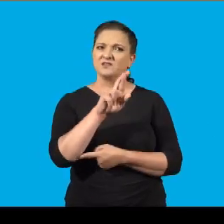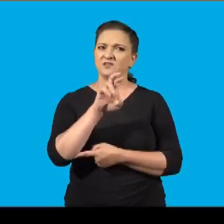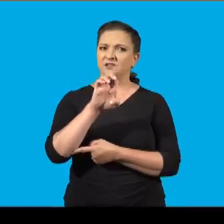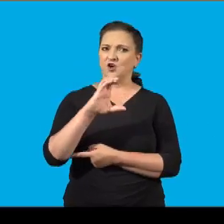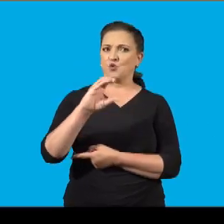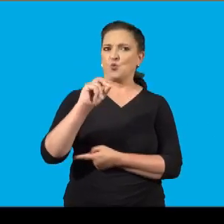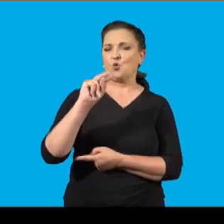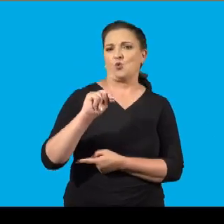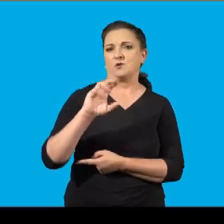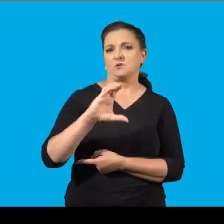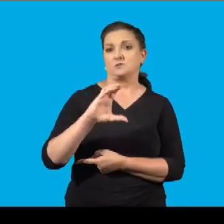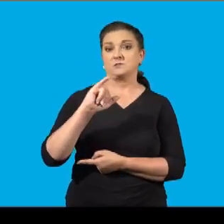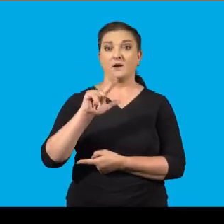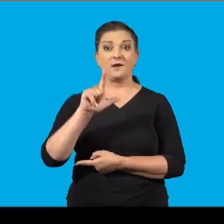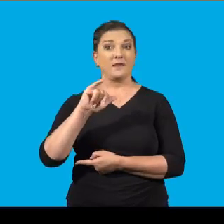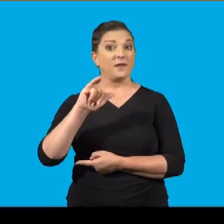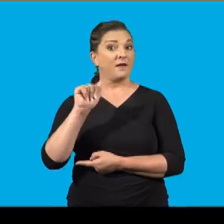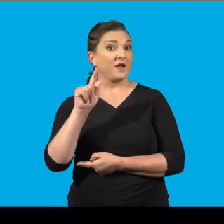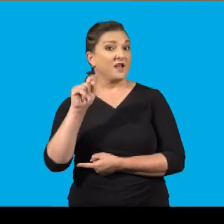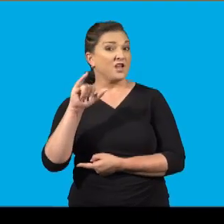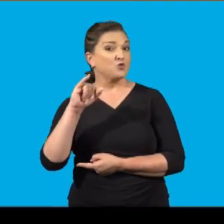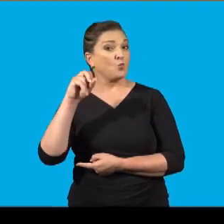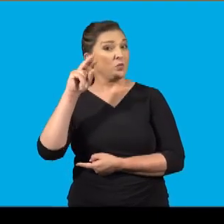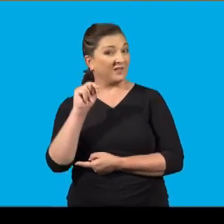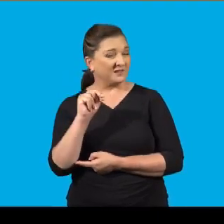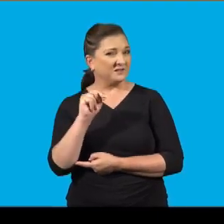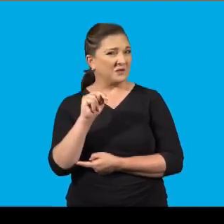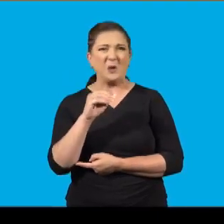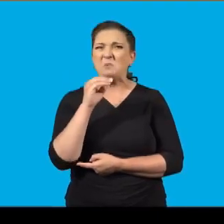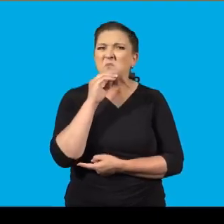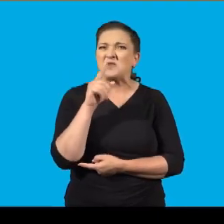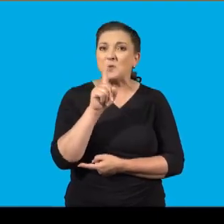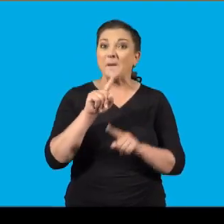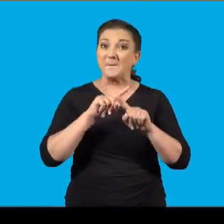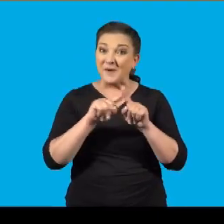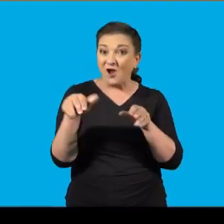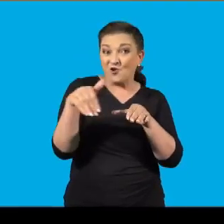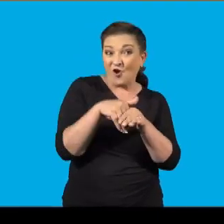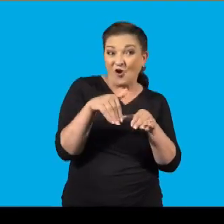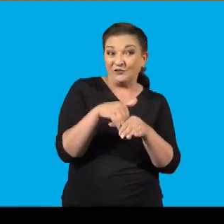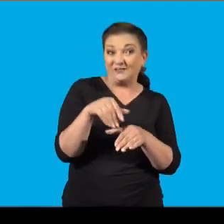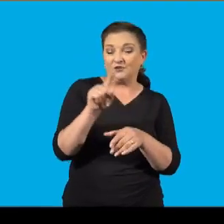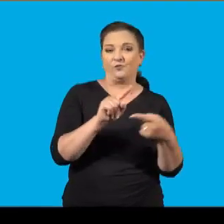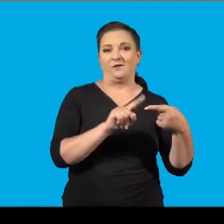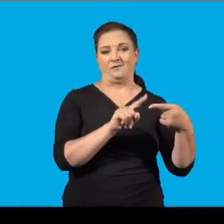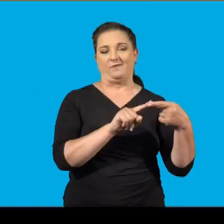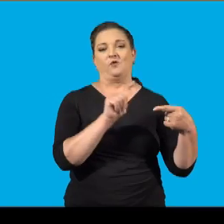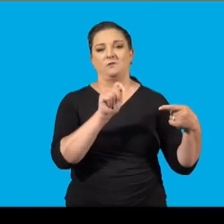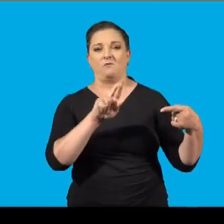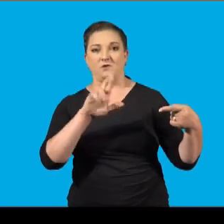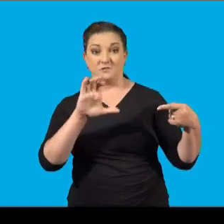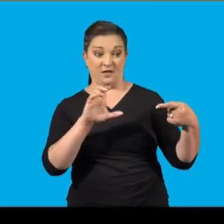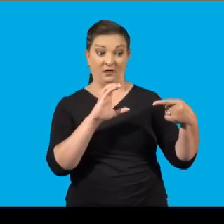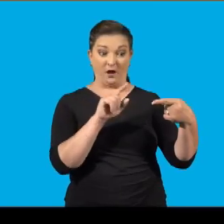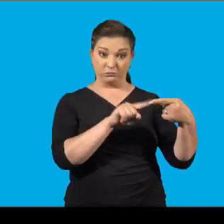reconciliation in the context of the TRC. And you can see the mark allocation there is 2 marks. That means you're